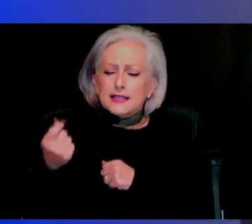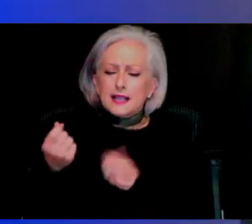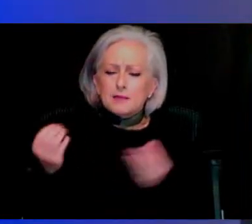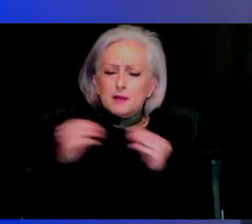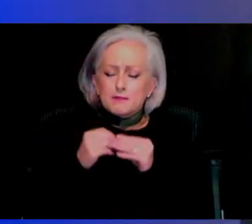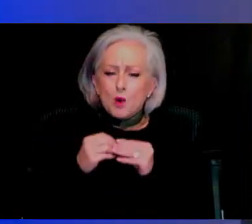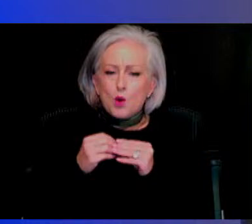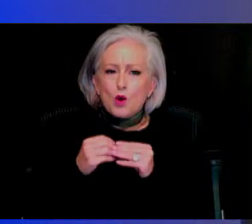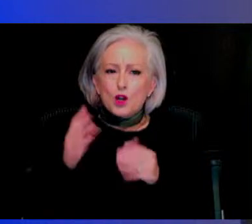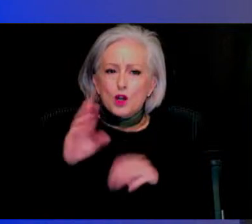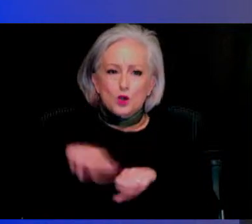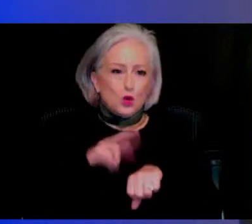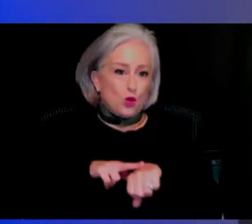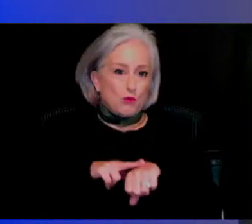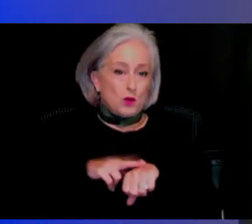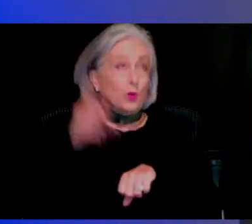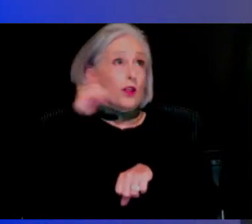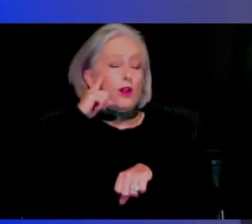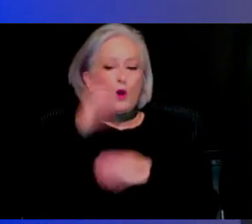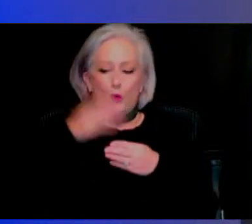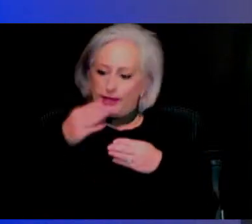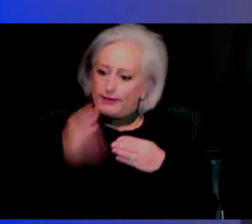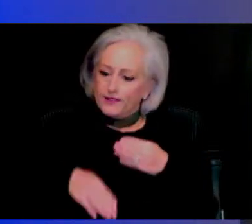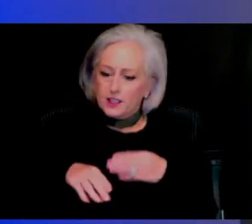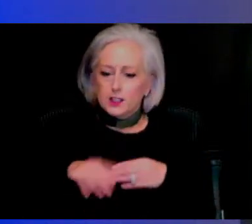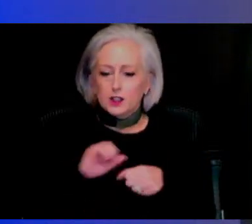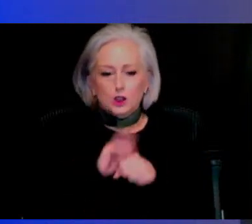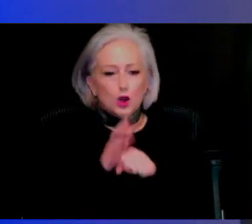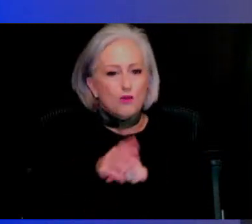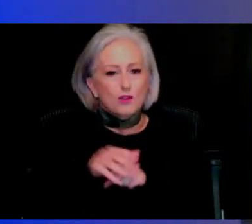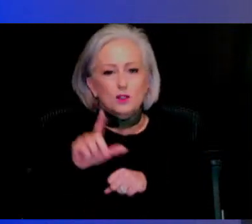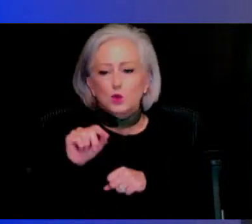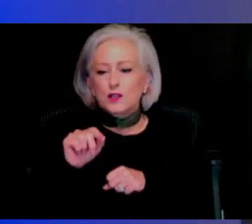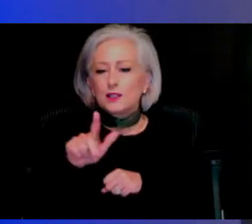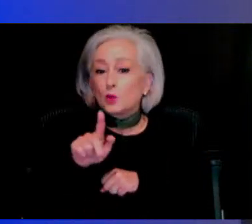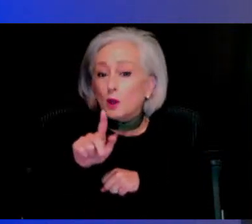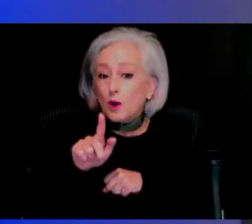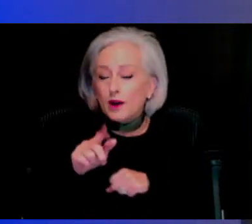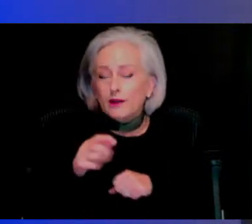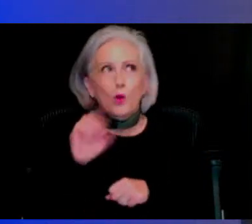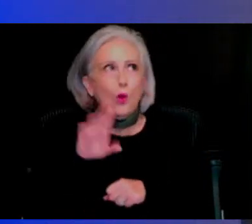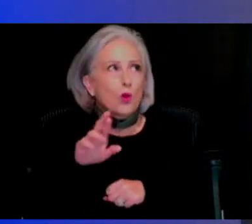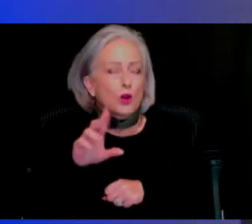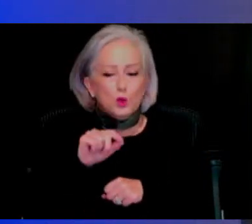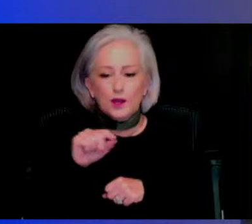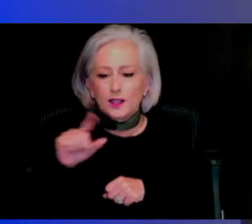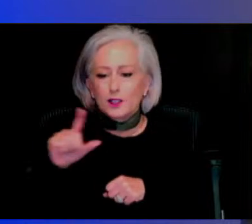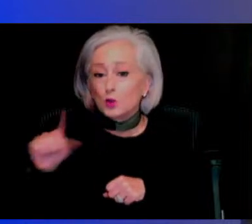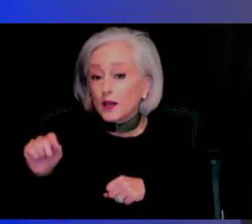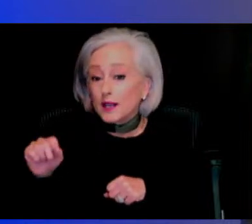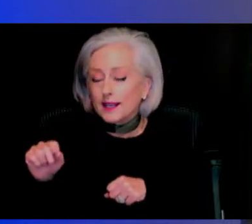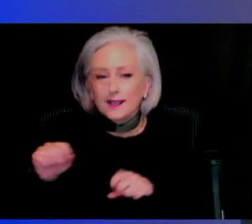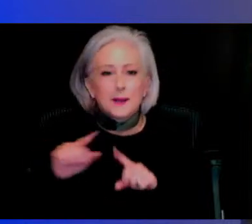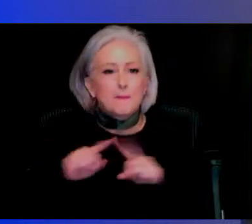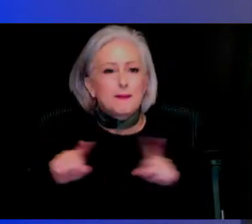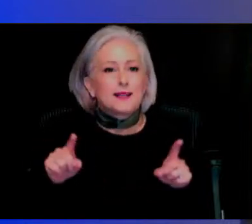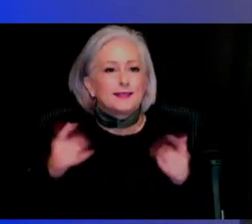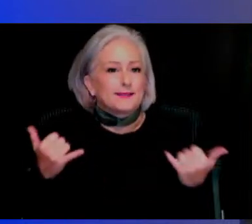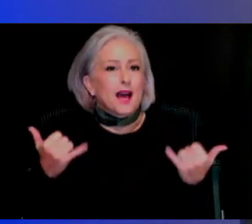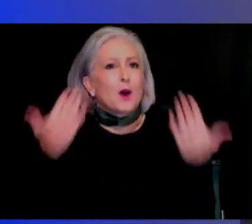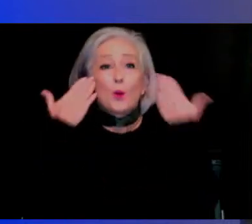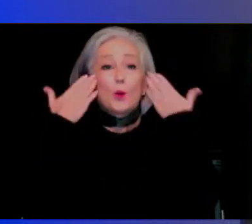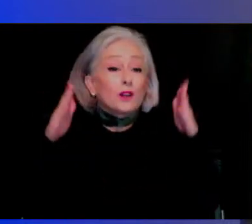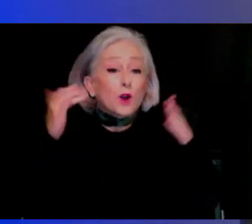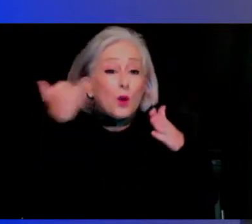and that would be fine, or 20, it would be over in 20. And I think if we just kind of separate, we don't know when COVID will if